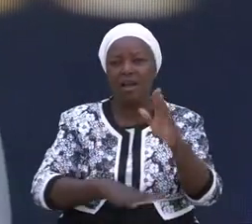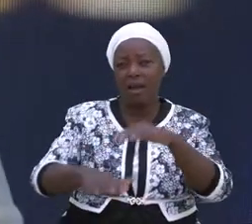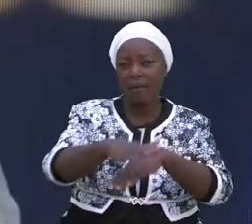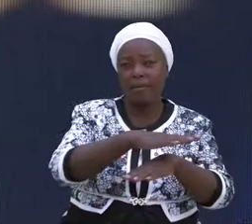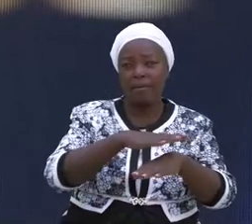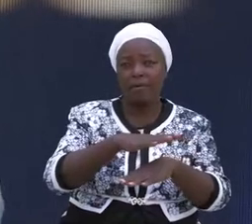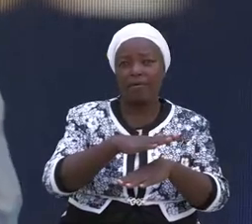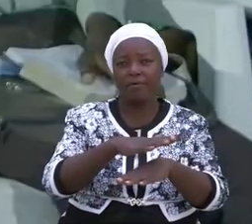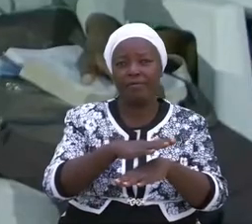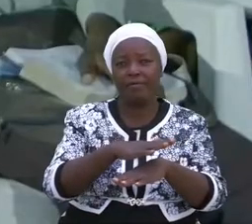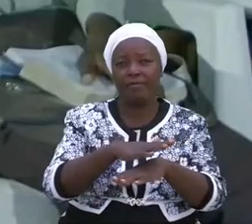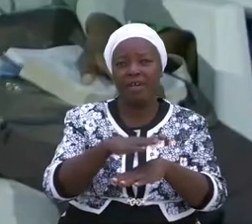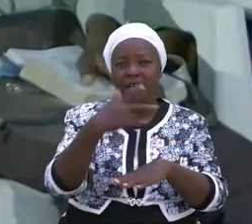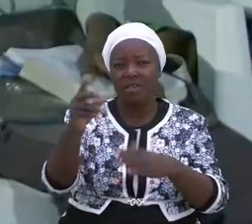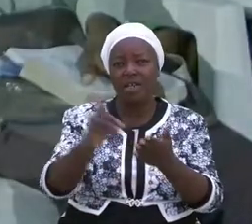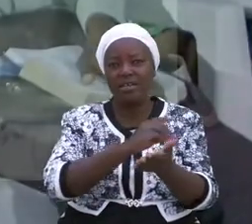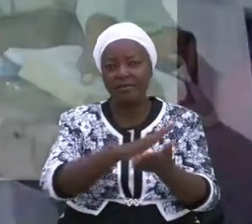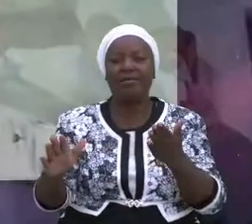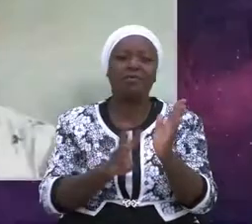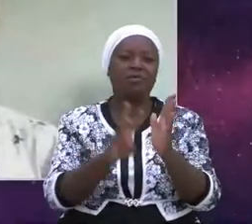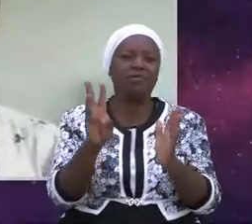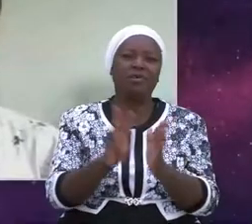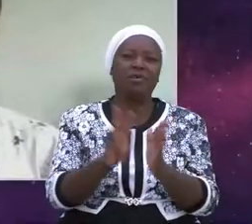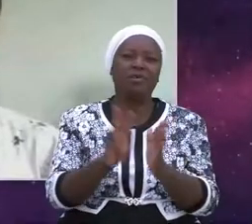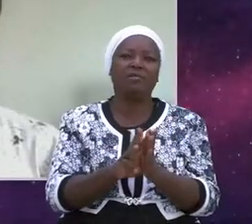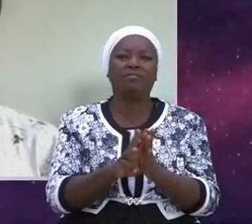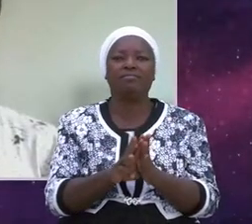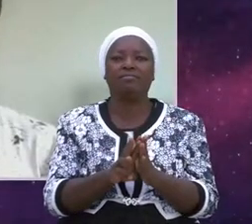the divine will.